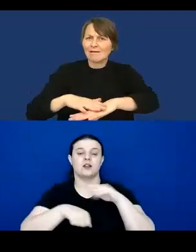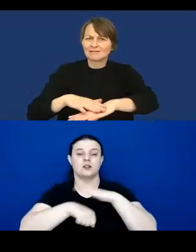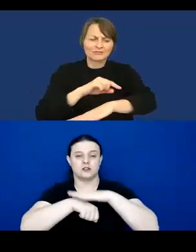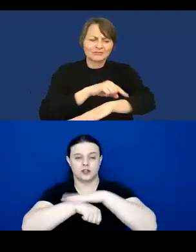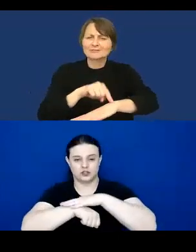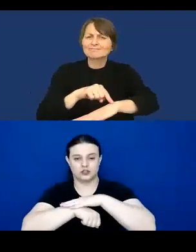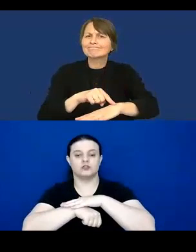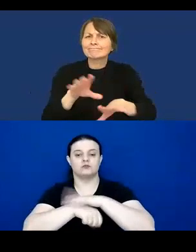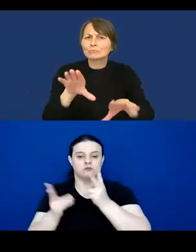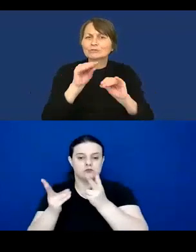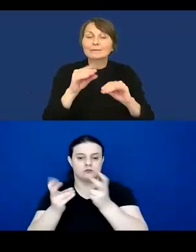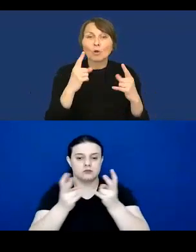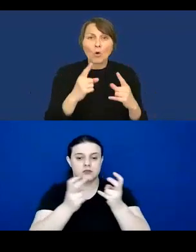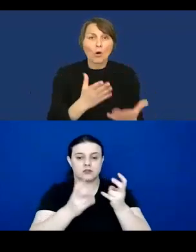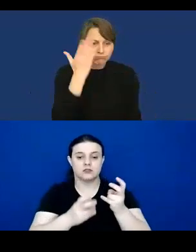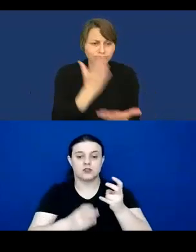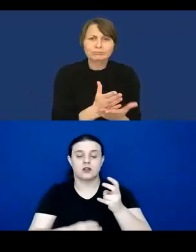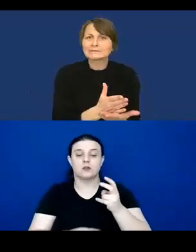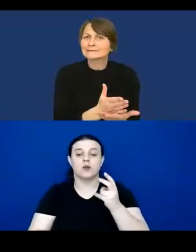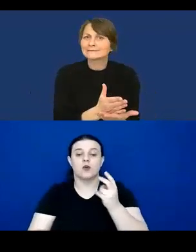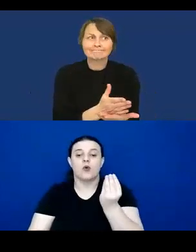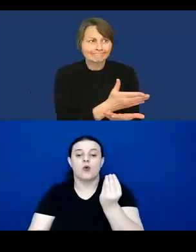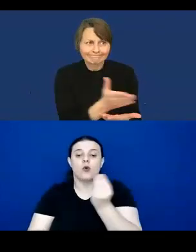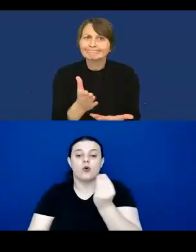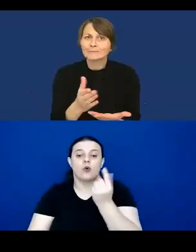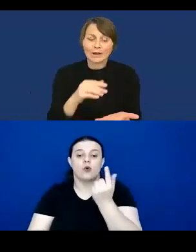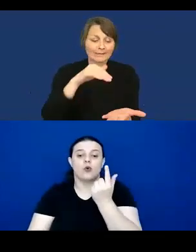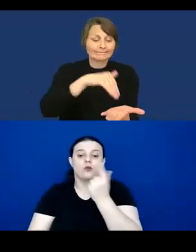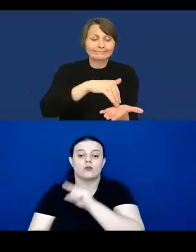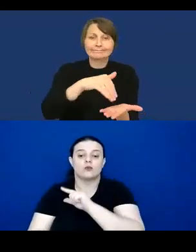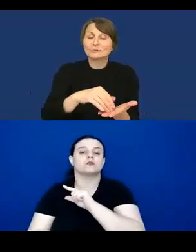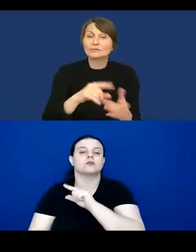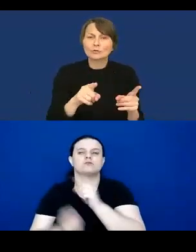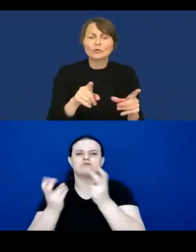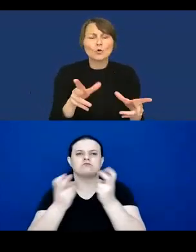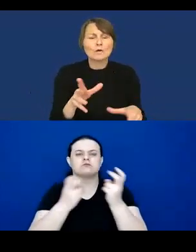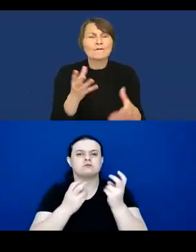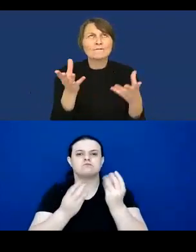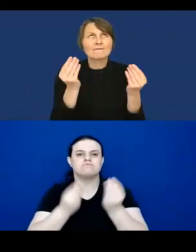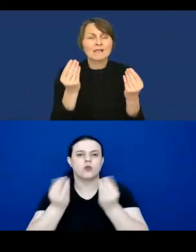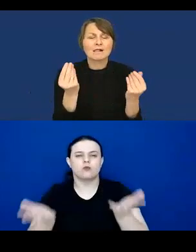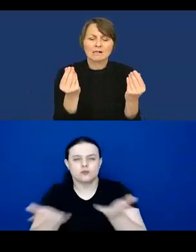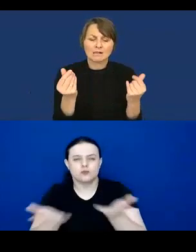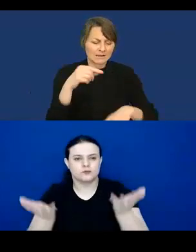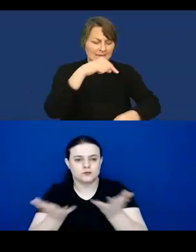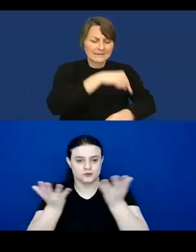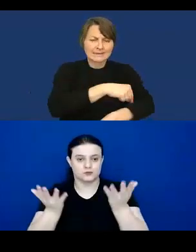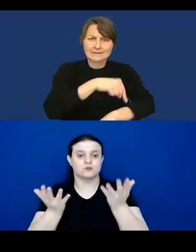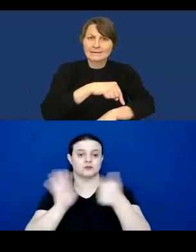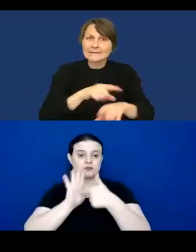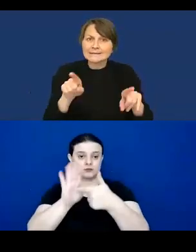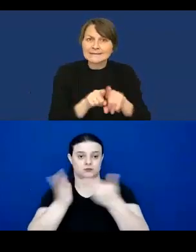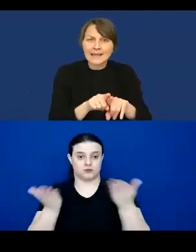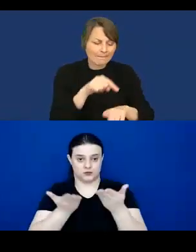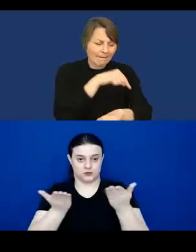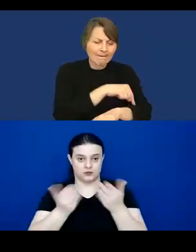that you do not always correctly perceive the stimulation that is presented to you.